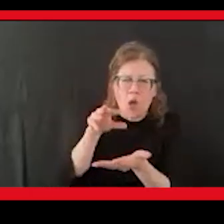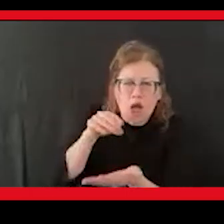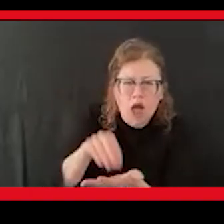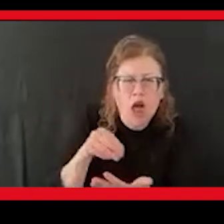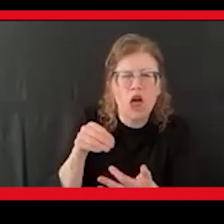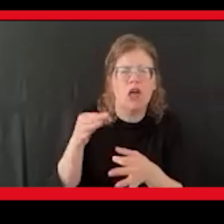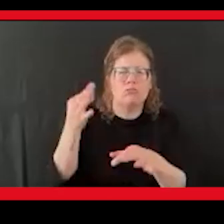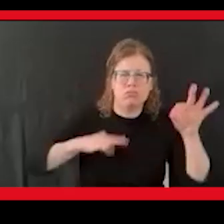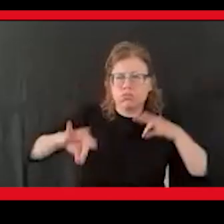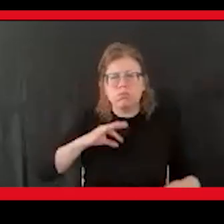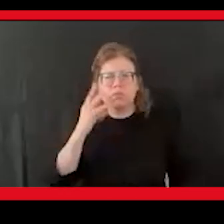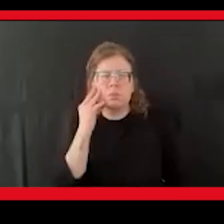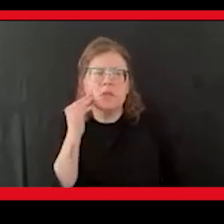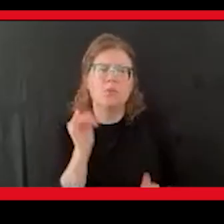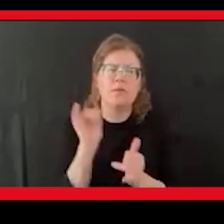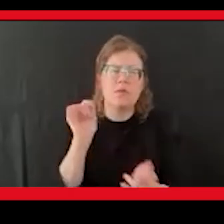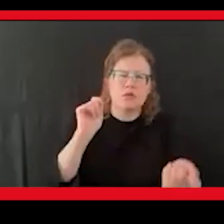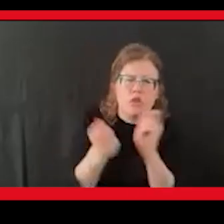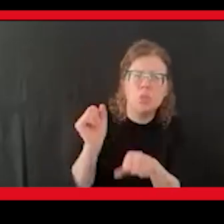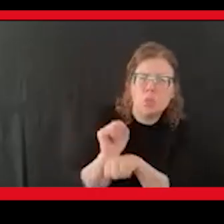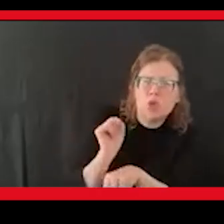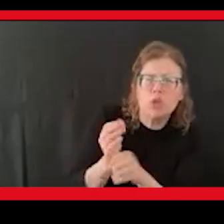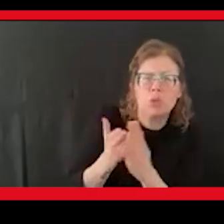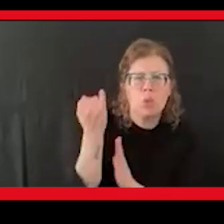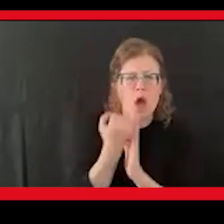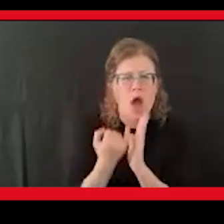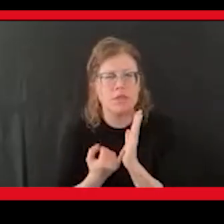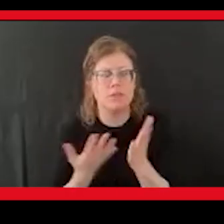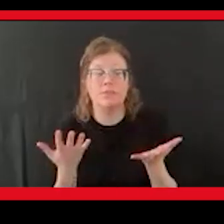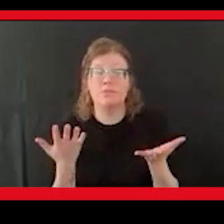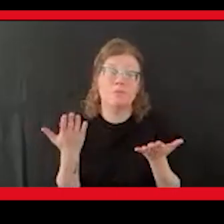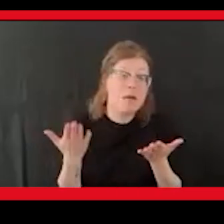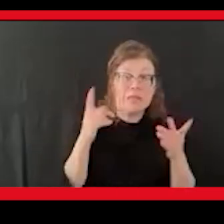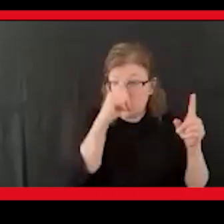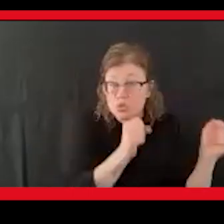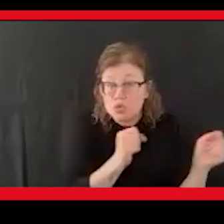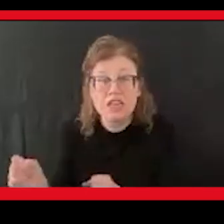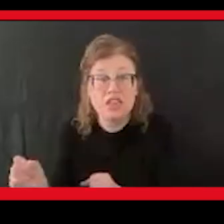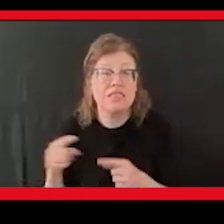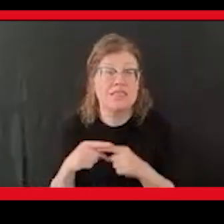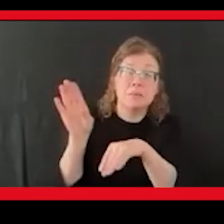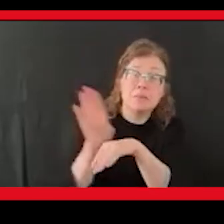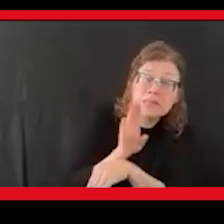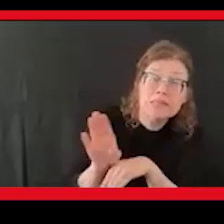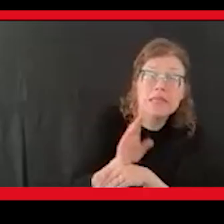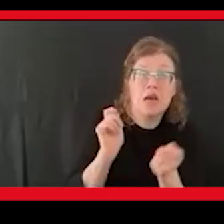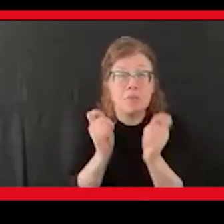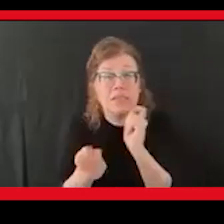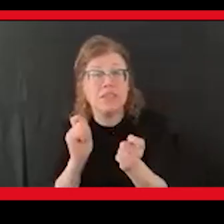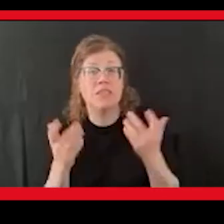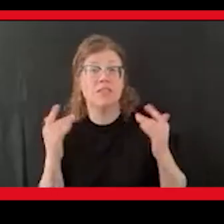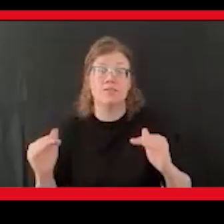Examples include strategic planning, business adaptations, developing policies related to equity,